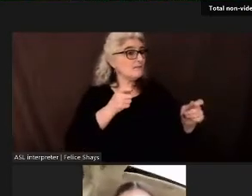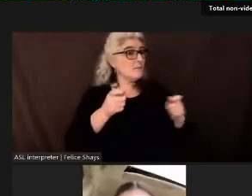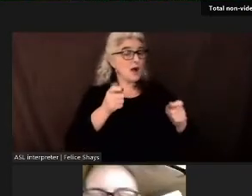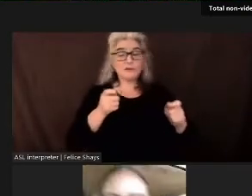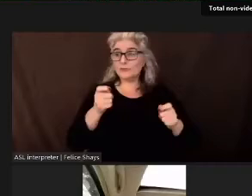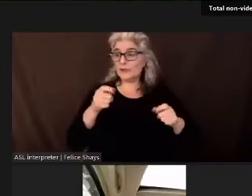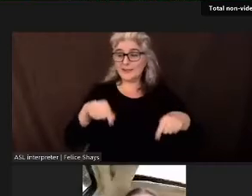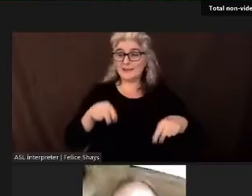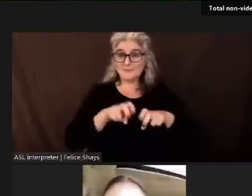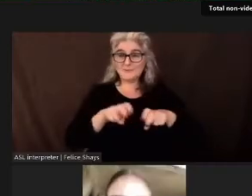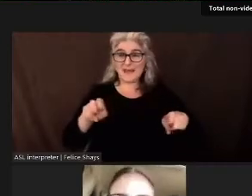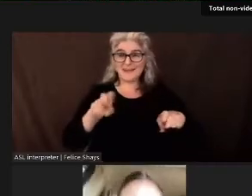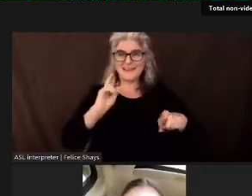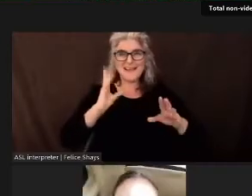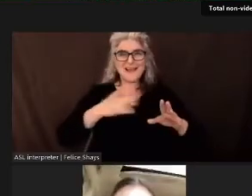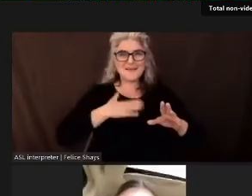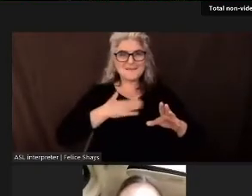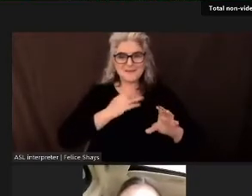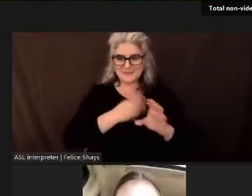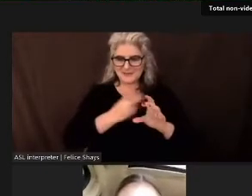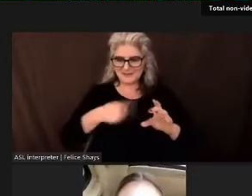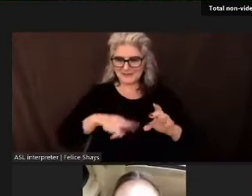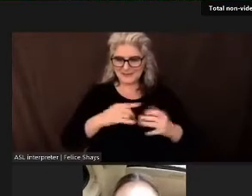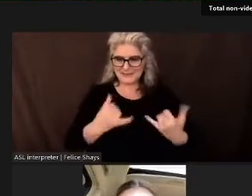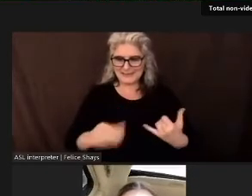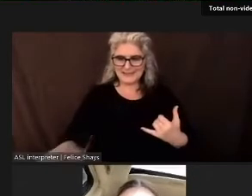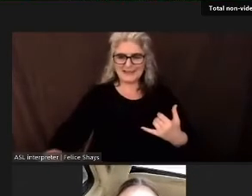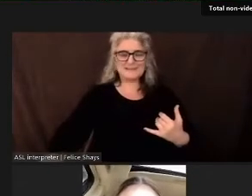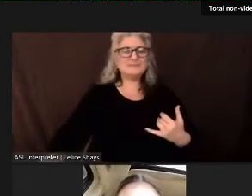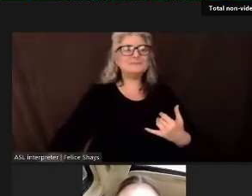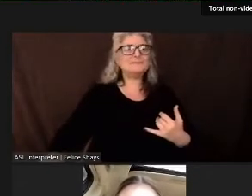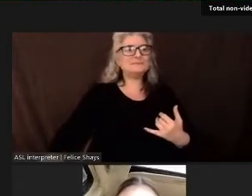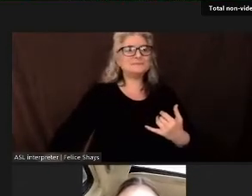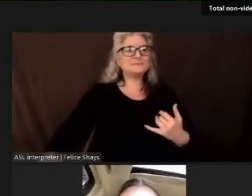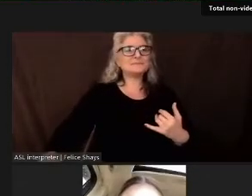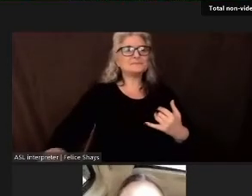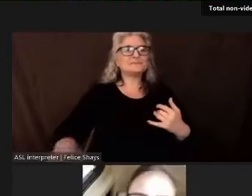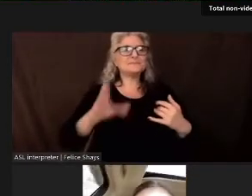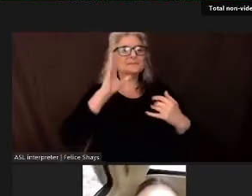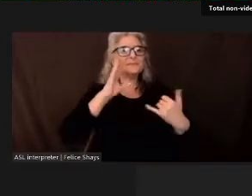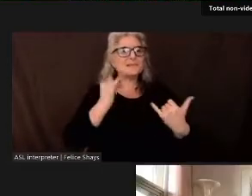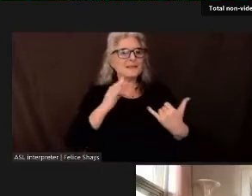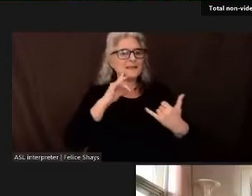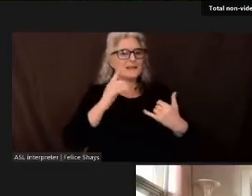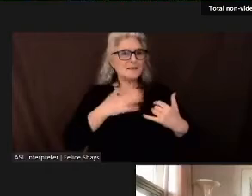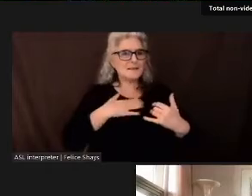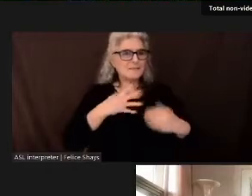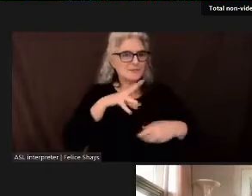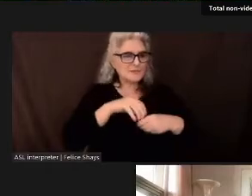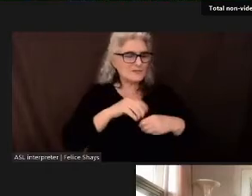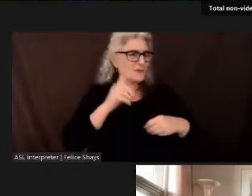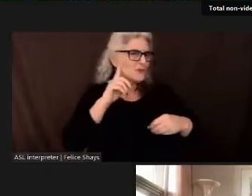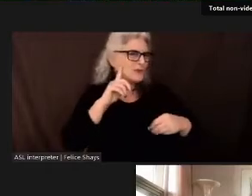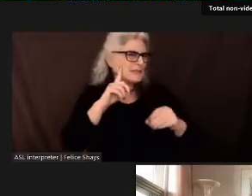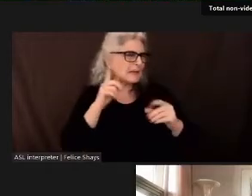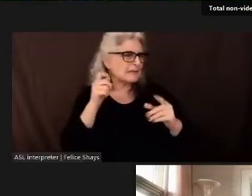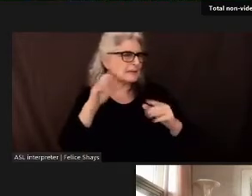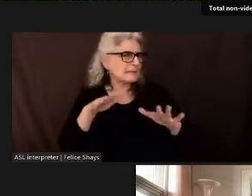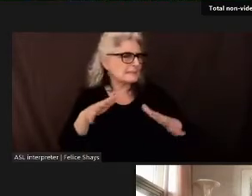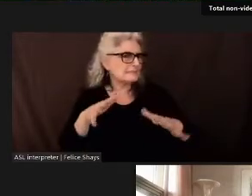with Cristina and Pierre. And thank you so much for the invite. I am